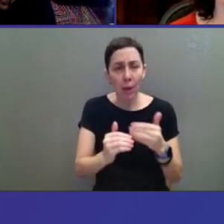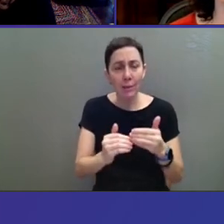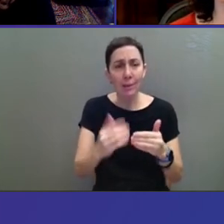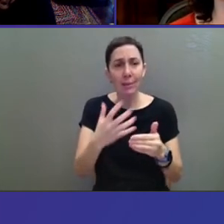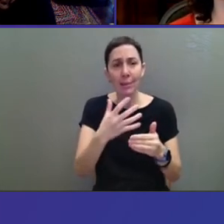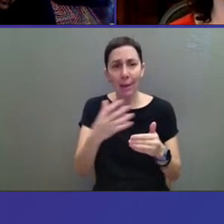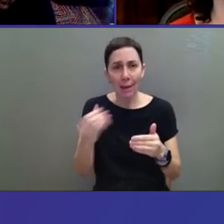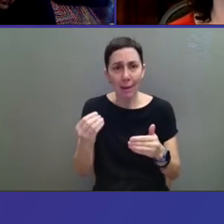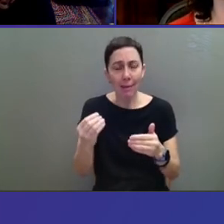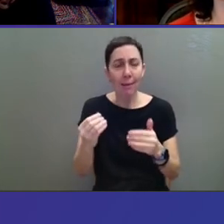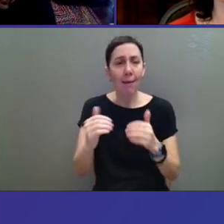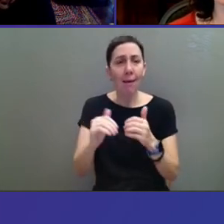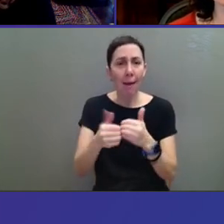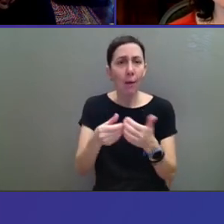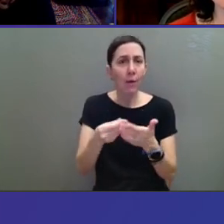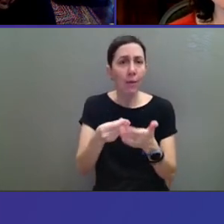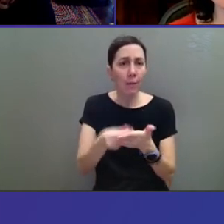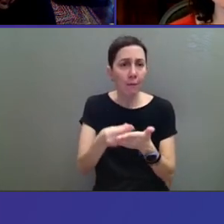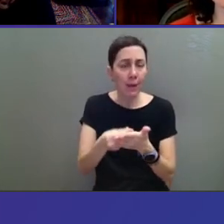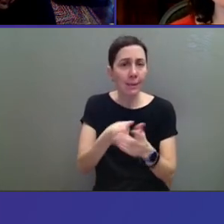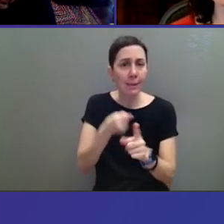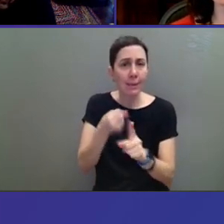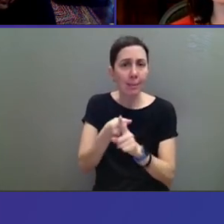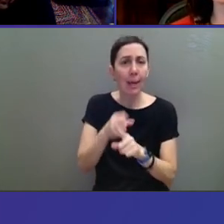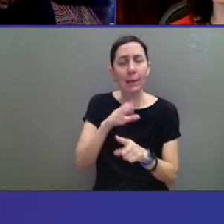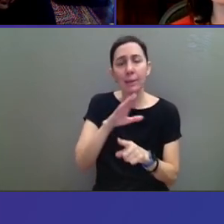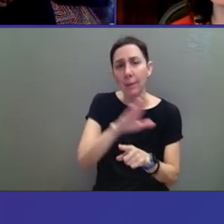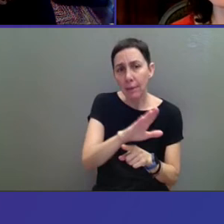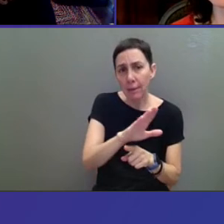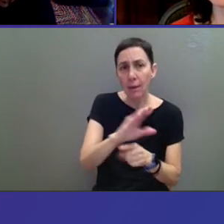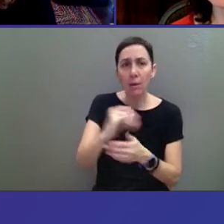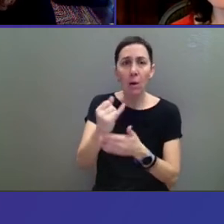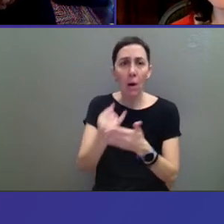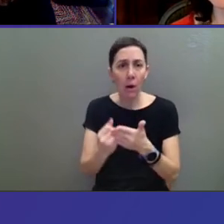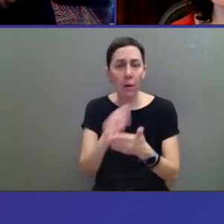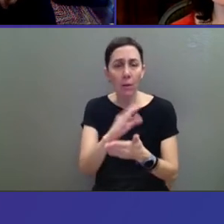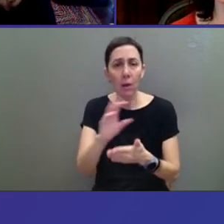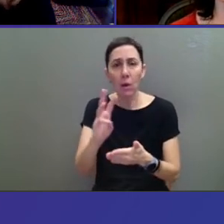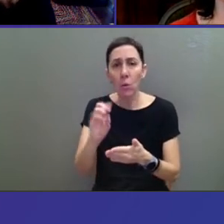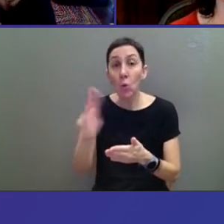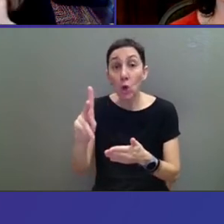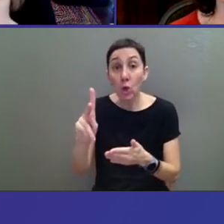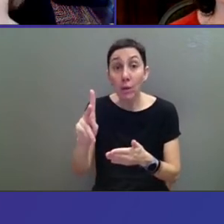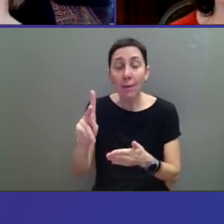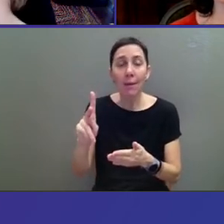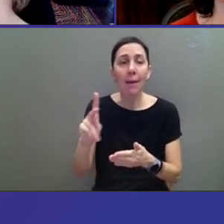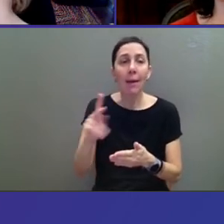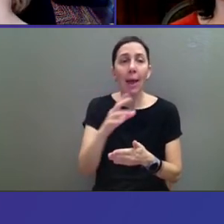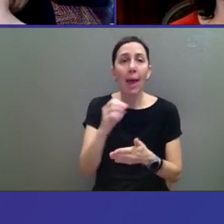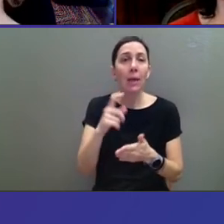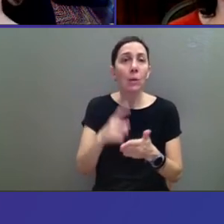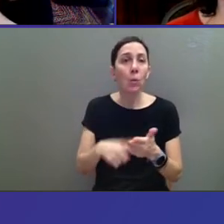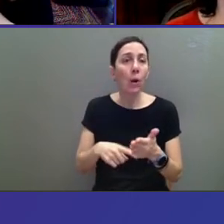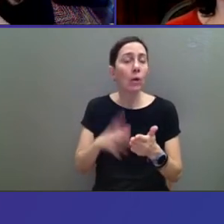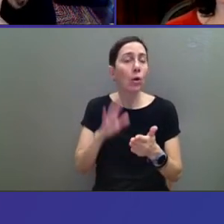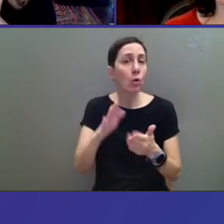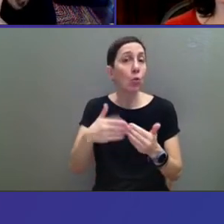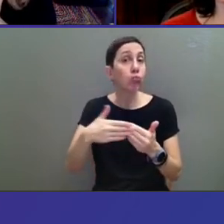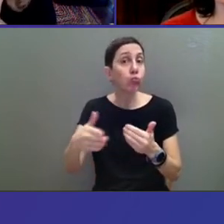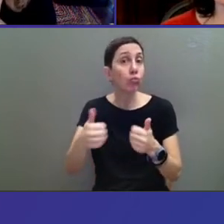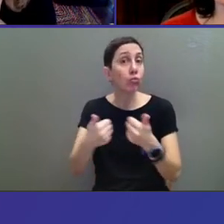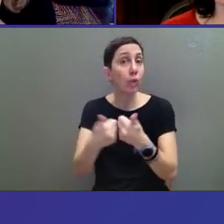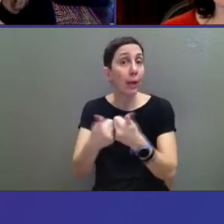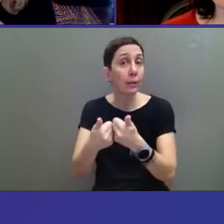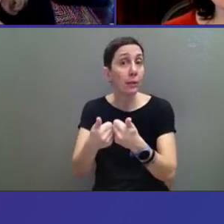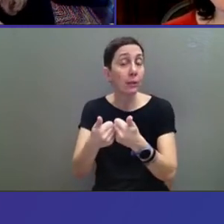about how the funds impacted their work, and what their continued challenges are,